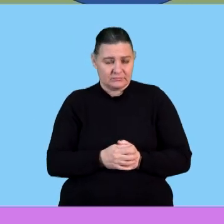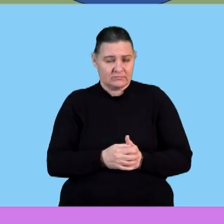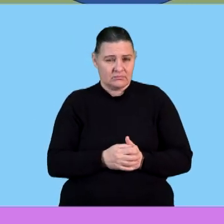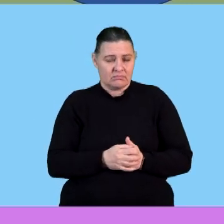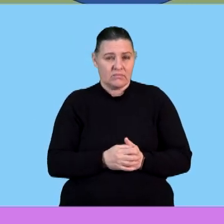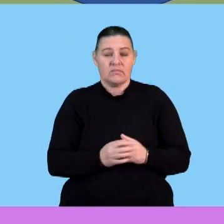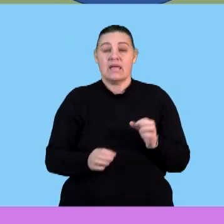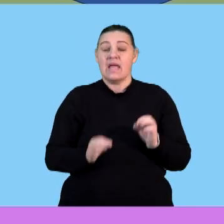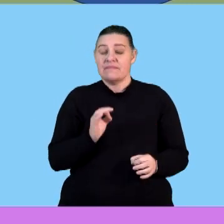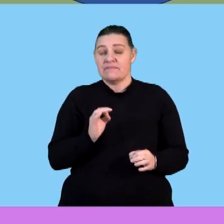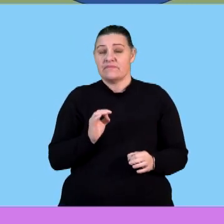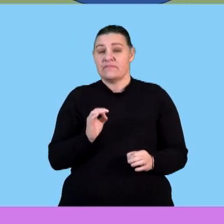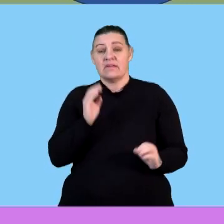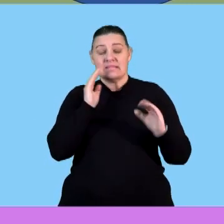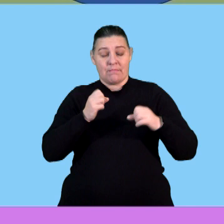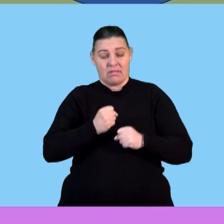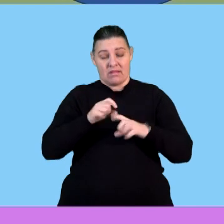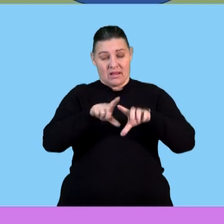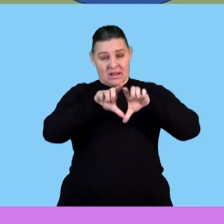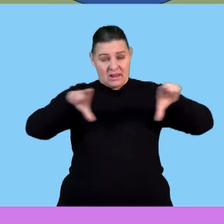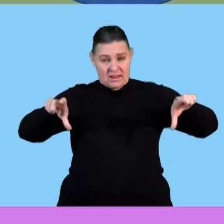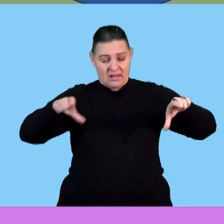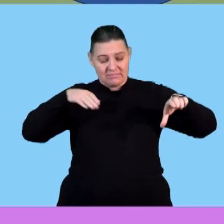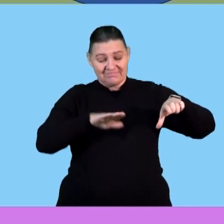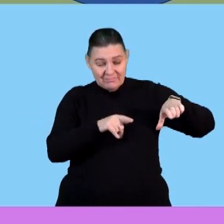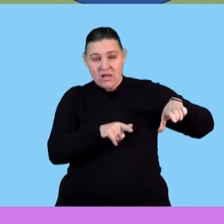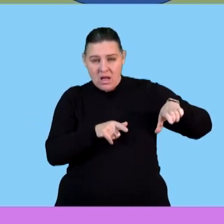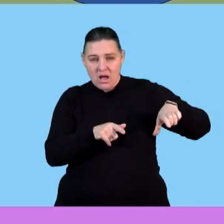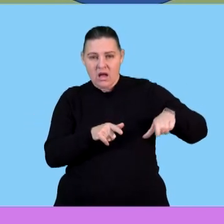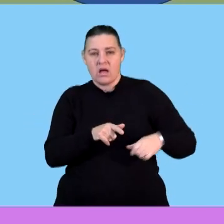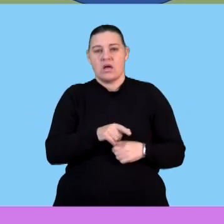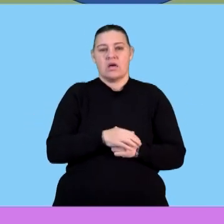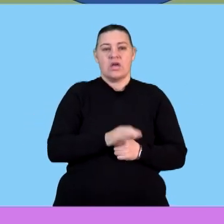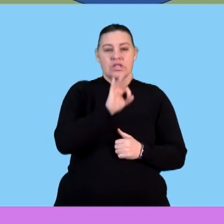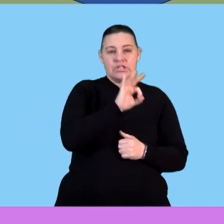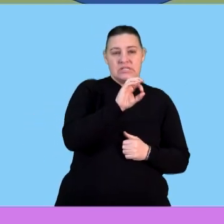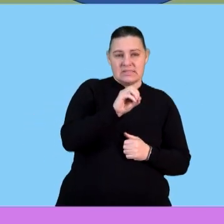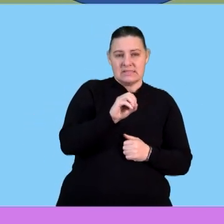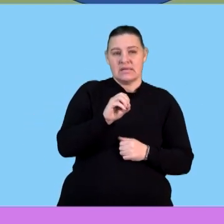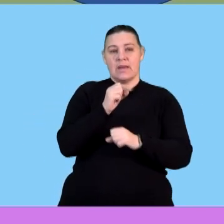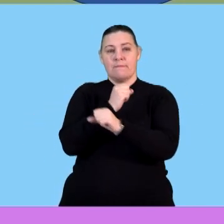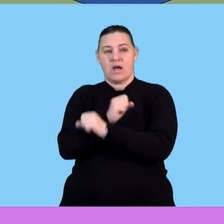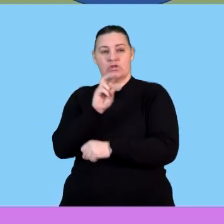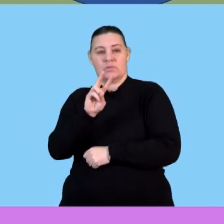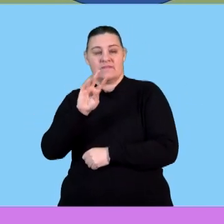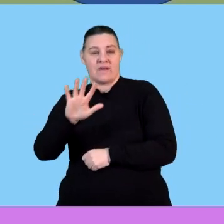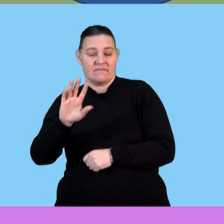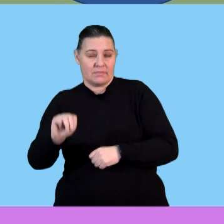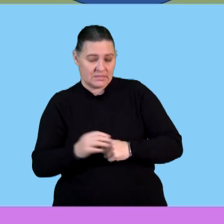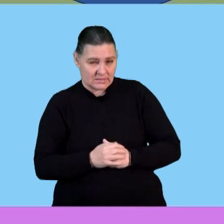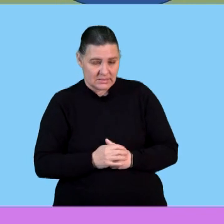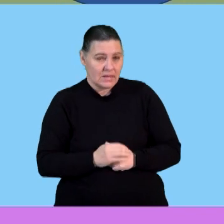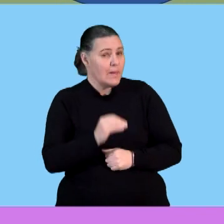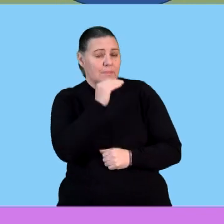if the stable measures 30 meters by 25 meters. Now what does that mean? All right. It